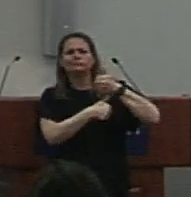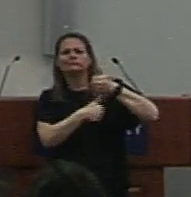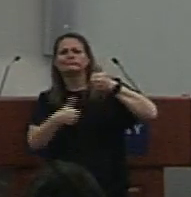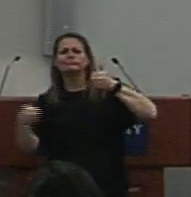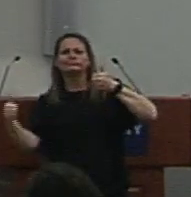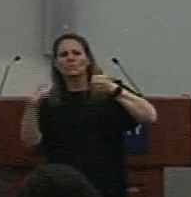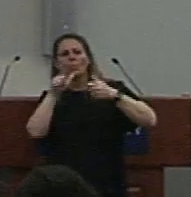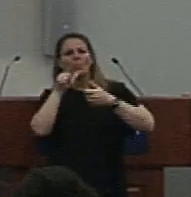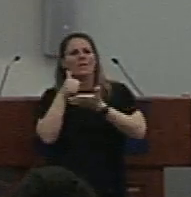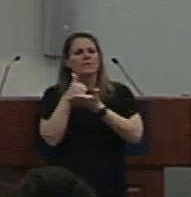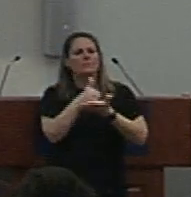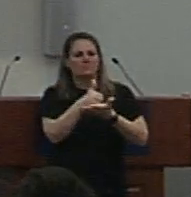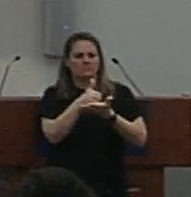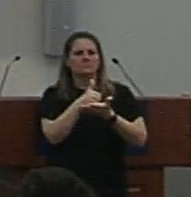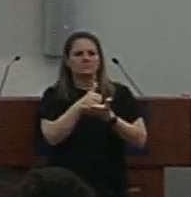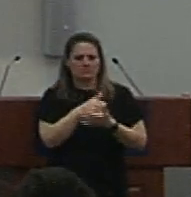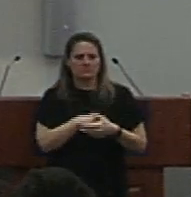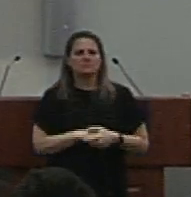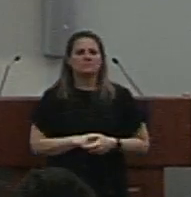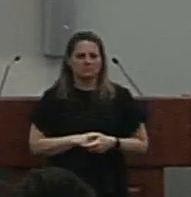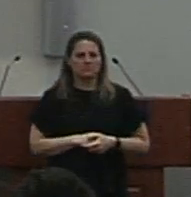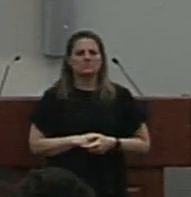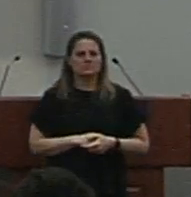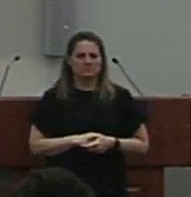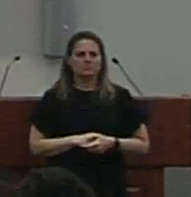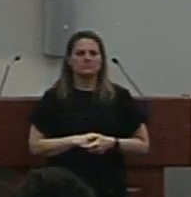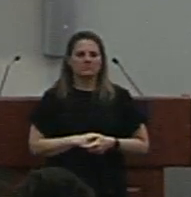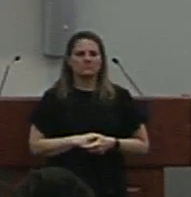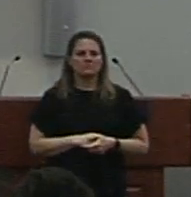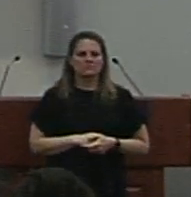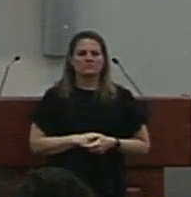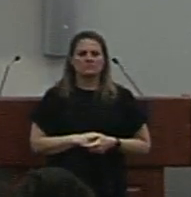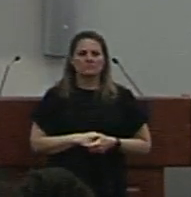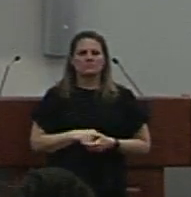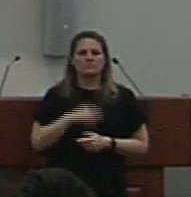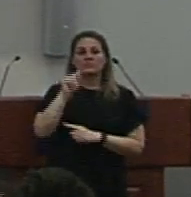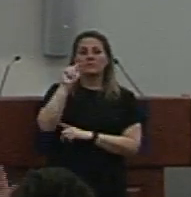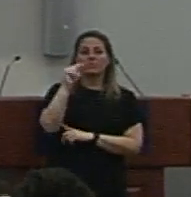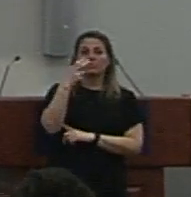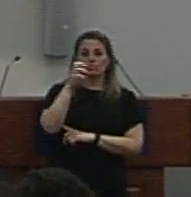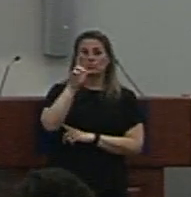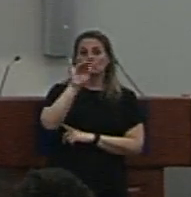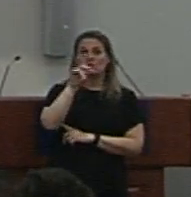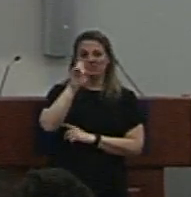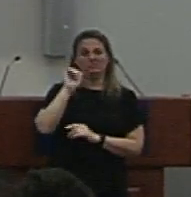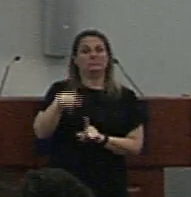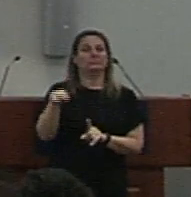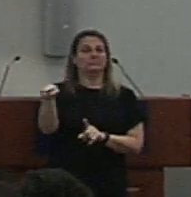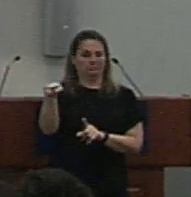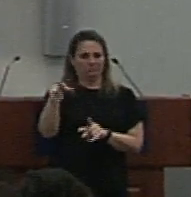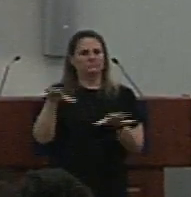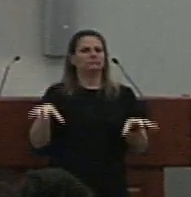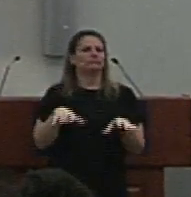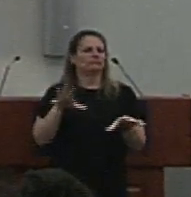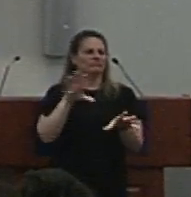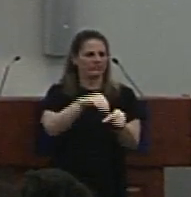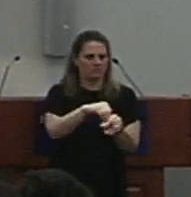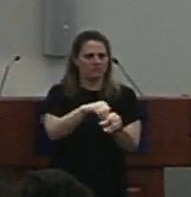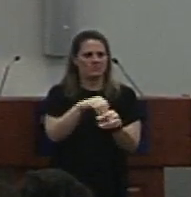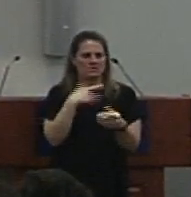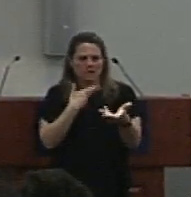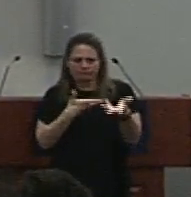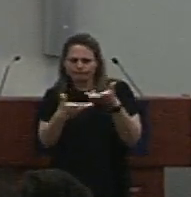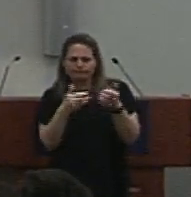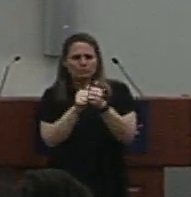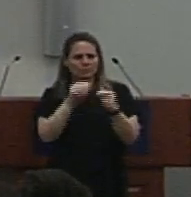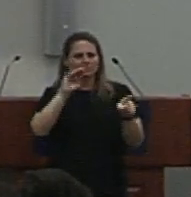to participate and sit on that, and a former chair of that committee. So happy to work with Michelle and her team. And